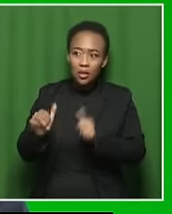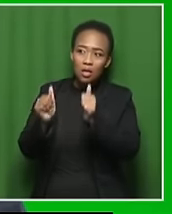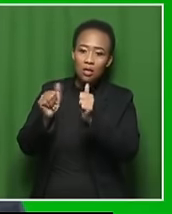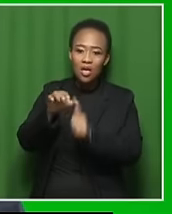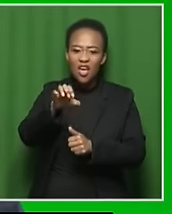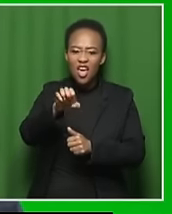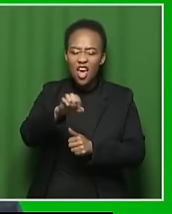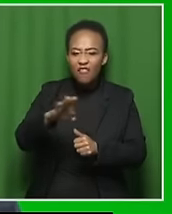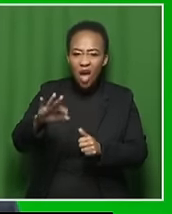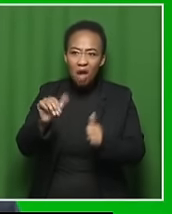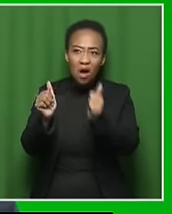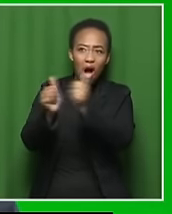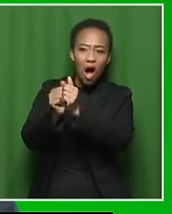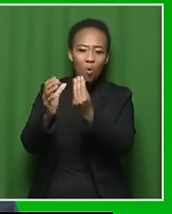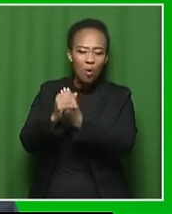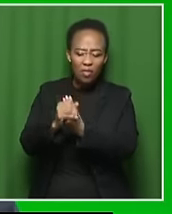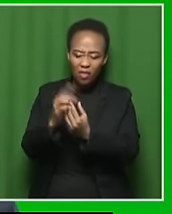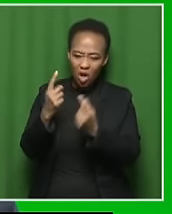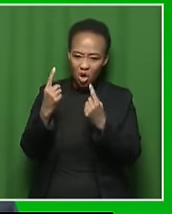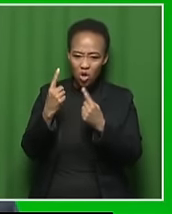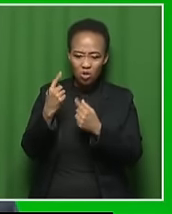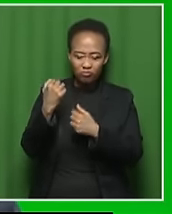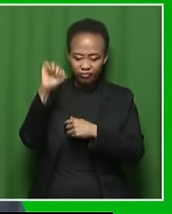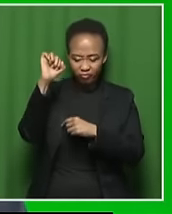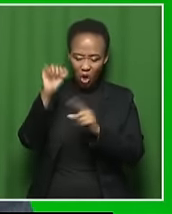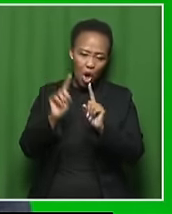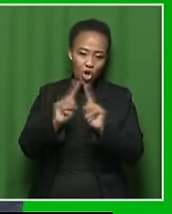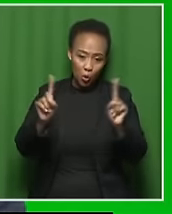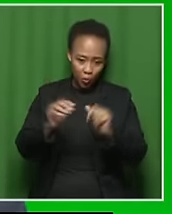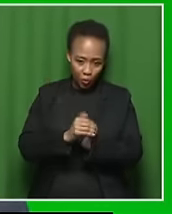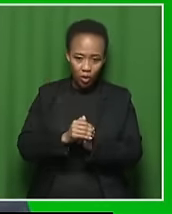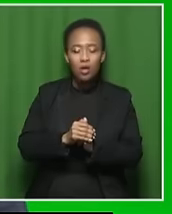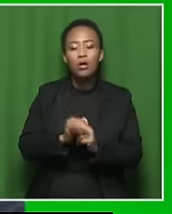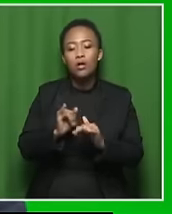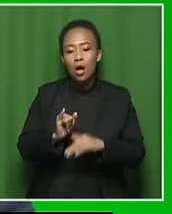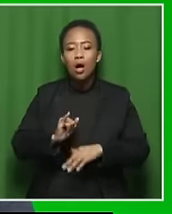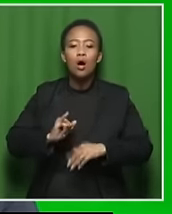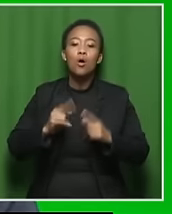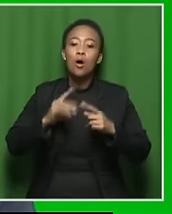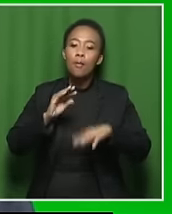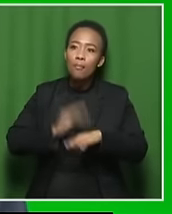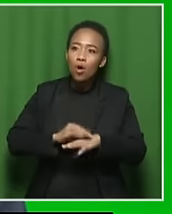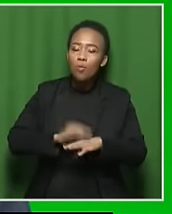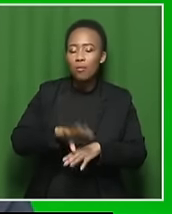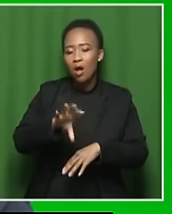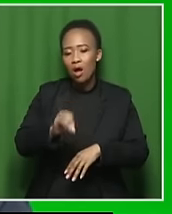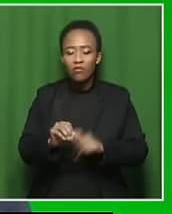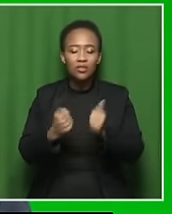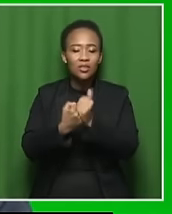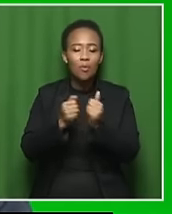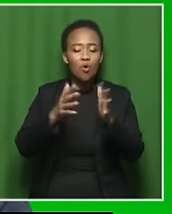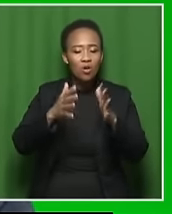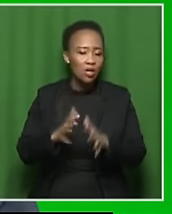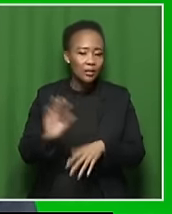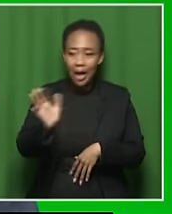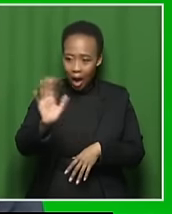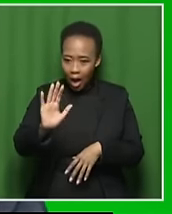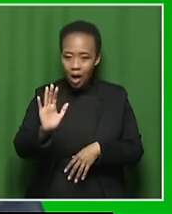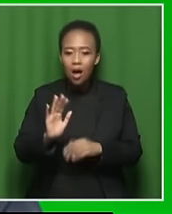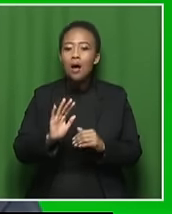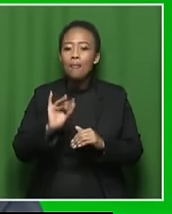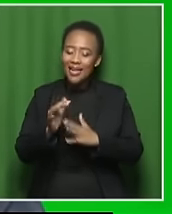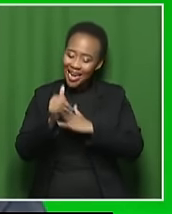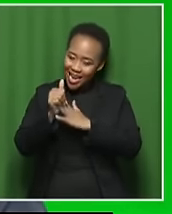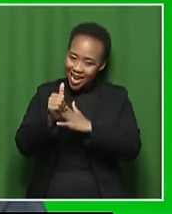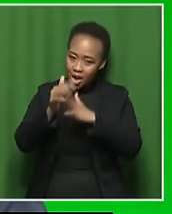EFF. We say that not because we have problems with the supporters of those parties or the parties in general. We have problems with the leaders of